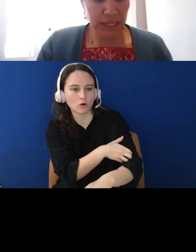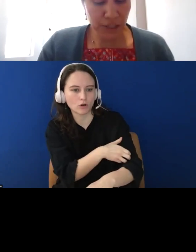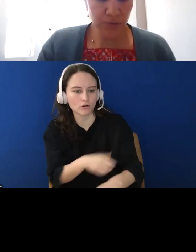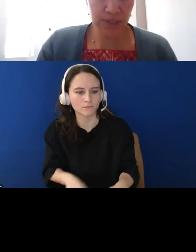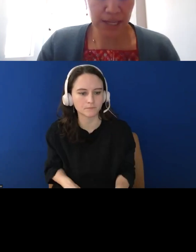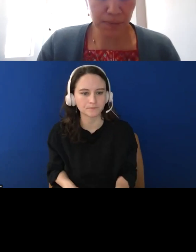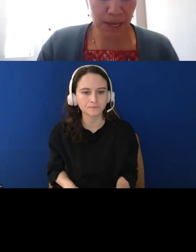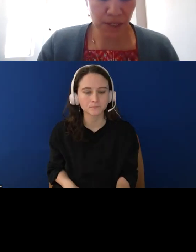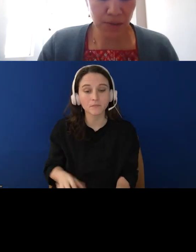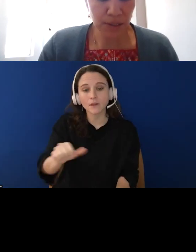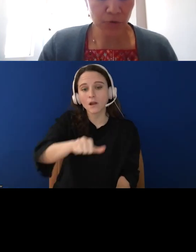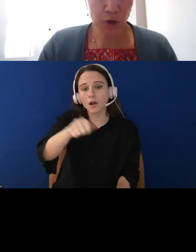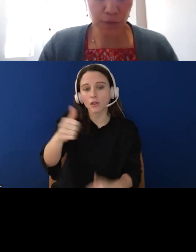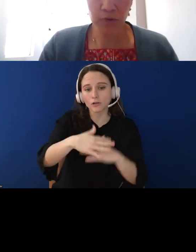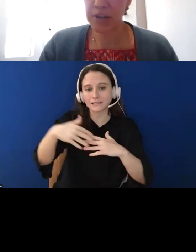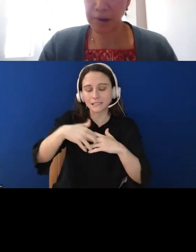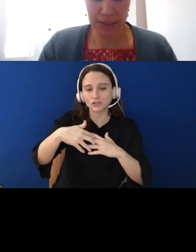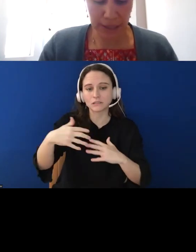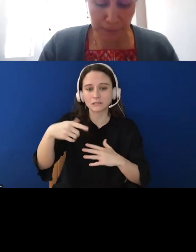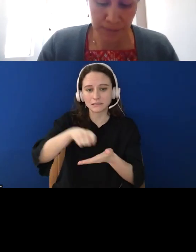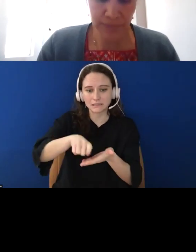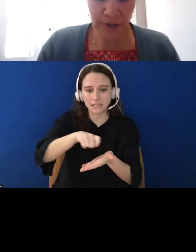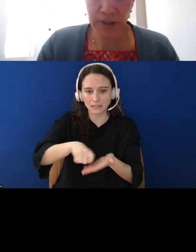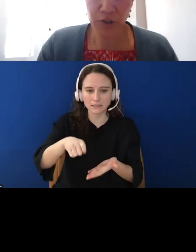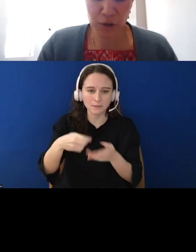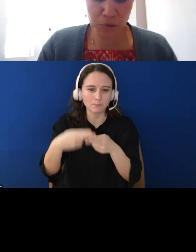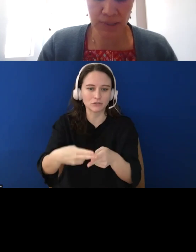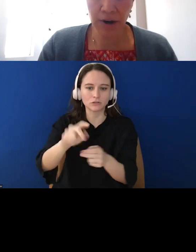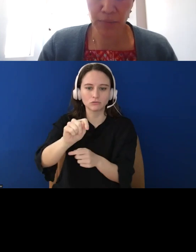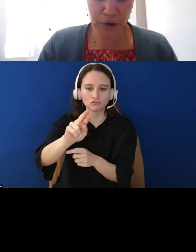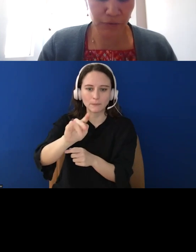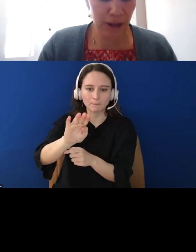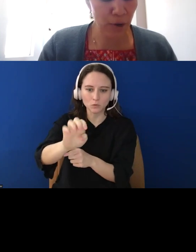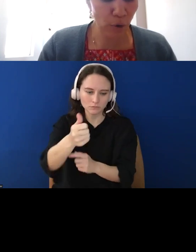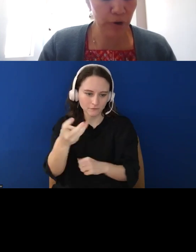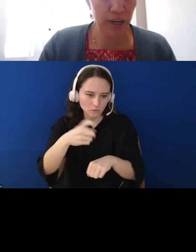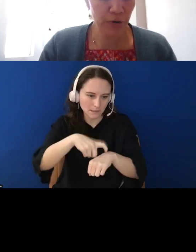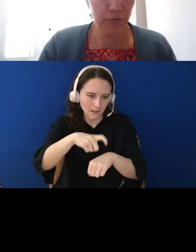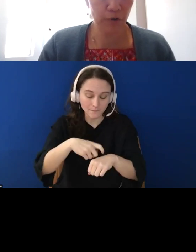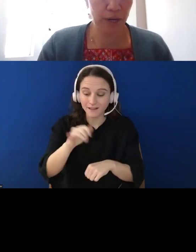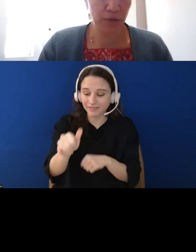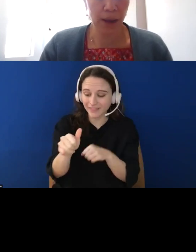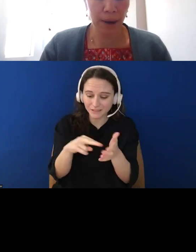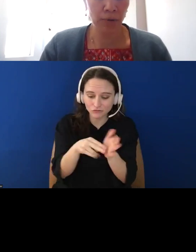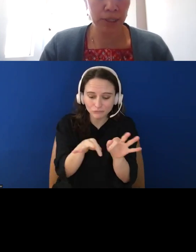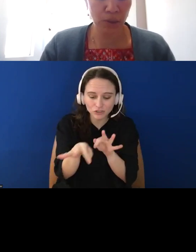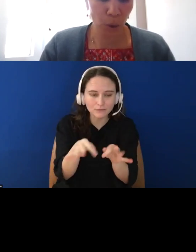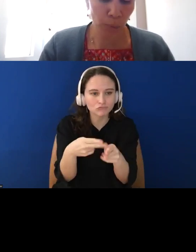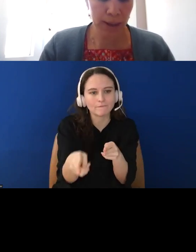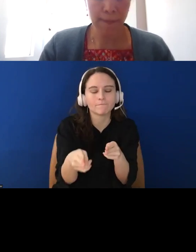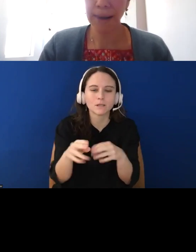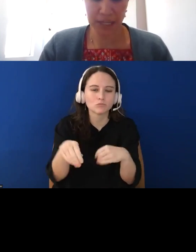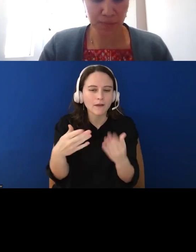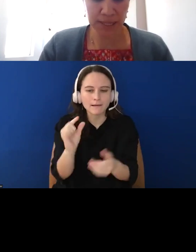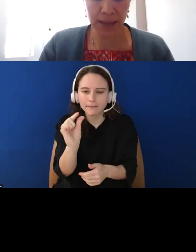Although indigenous texts mention tribute several times, their descriptions are brief and offer little information about its